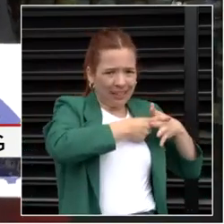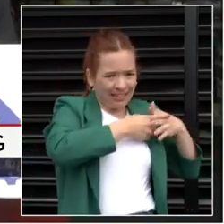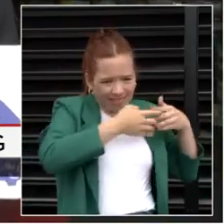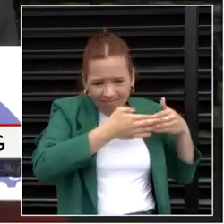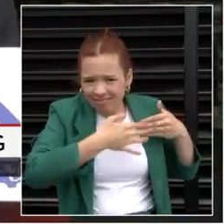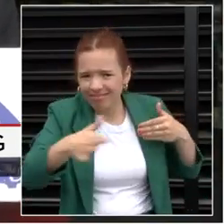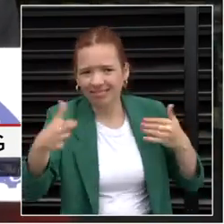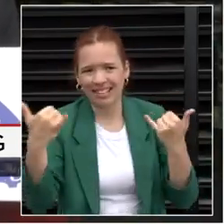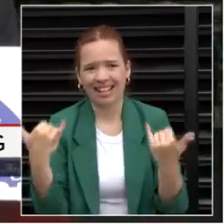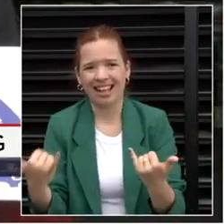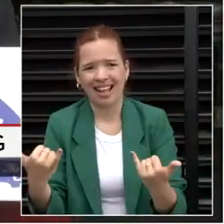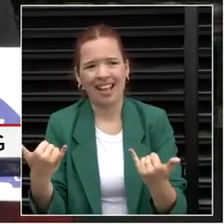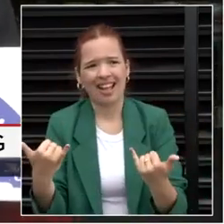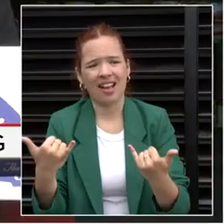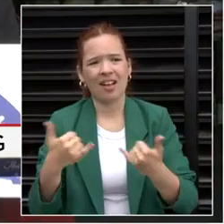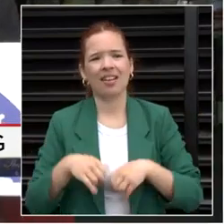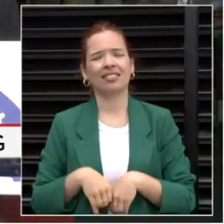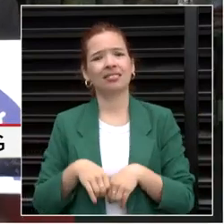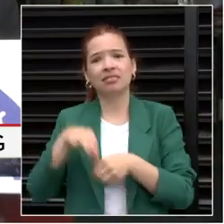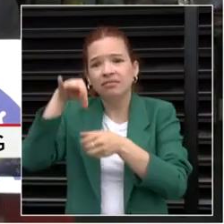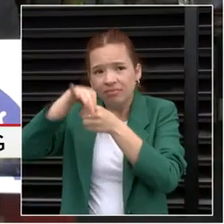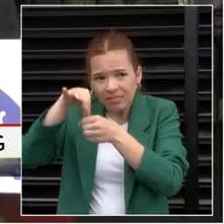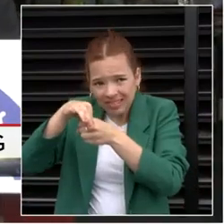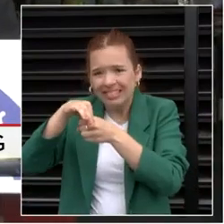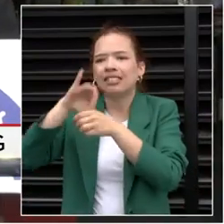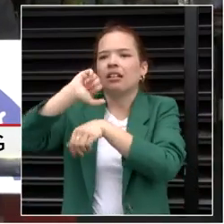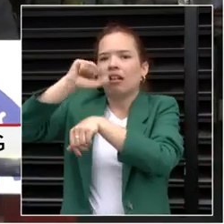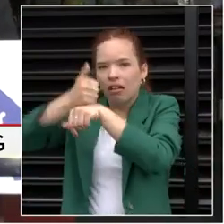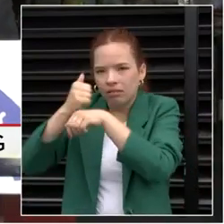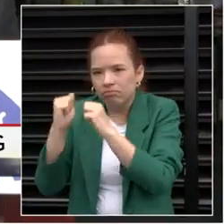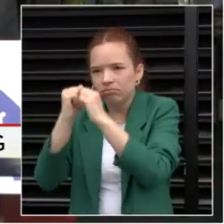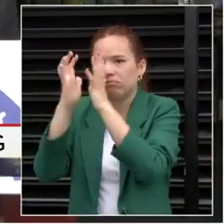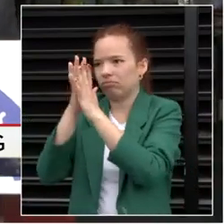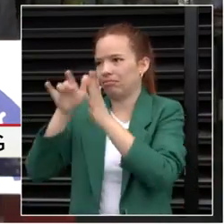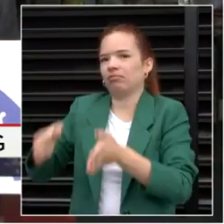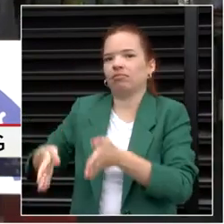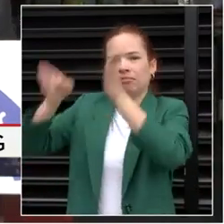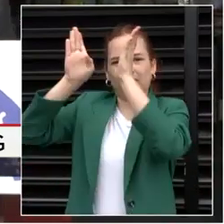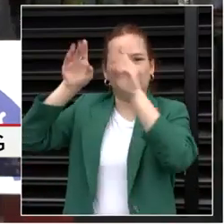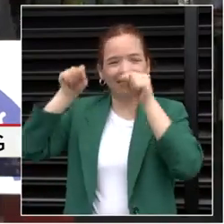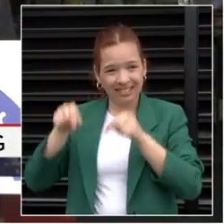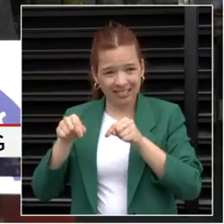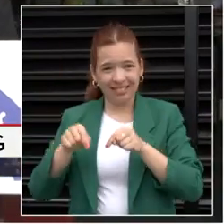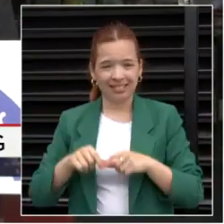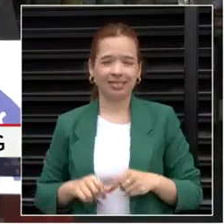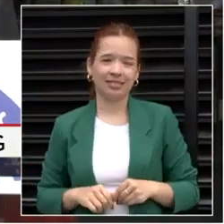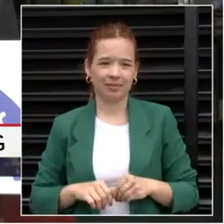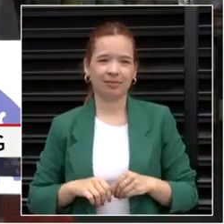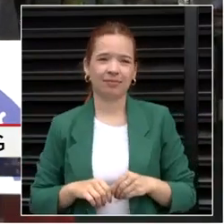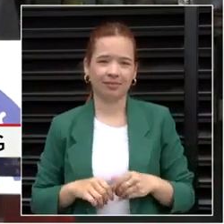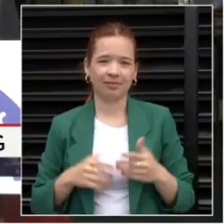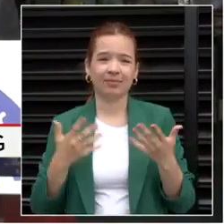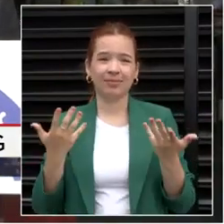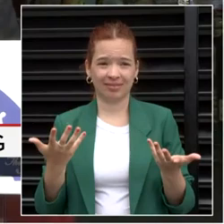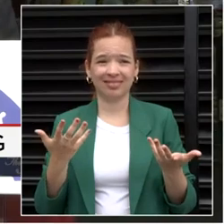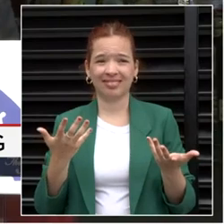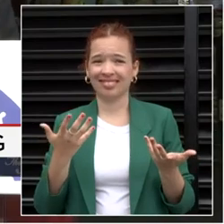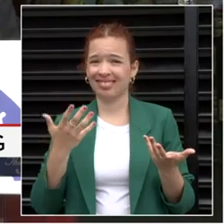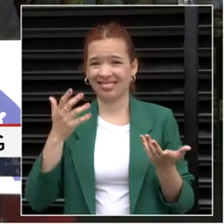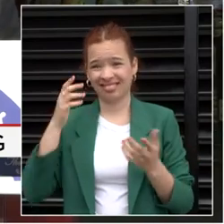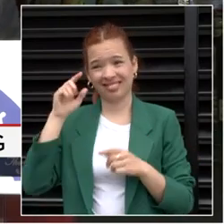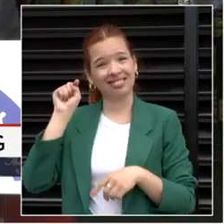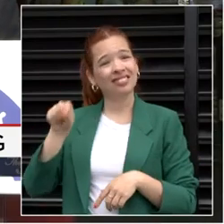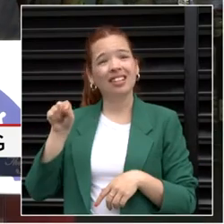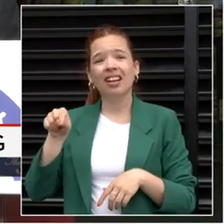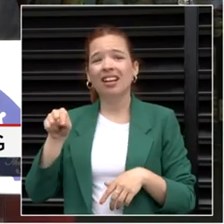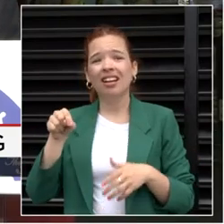Beanstalk. And the moral of that story is to take advantage of the opportunities that life